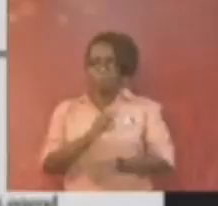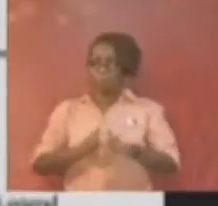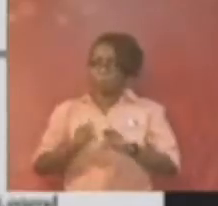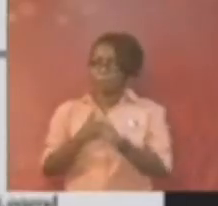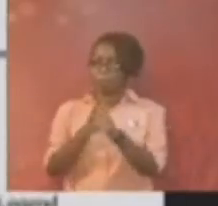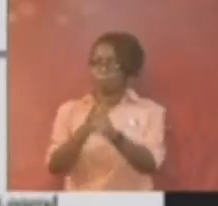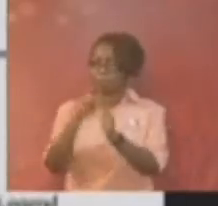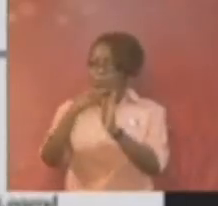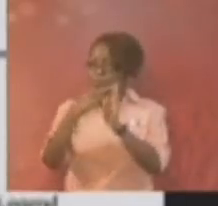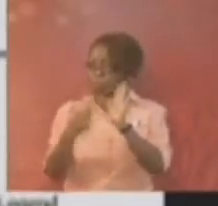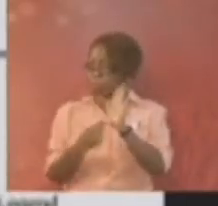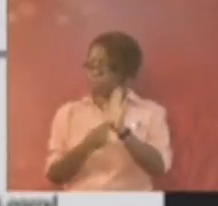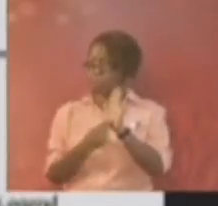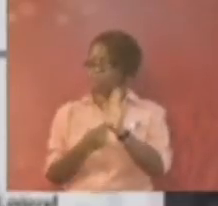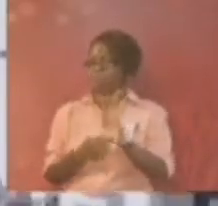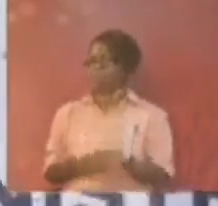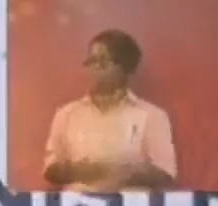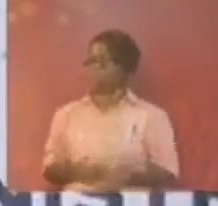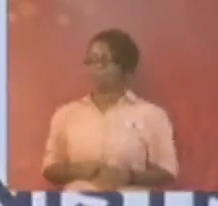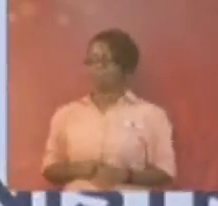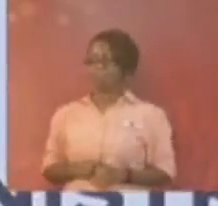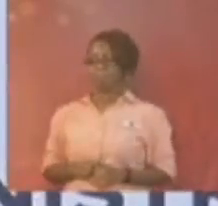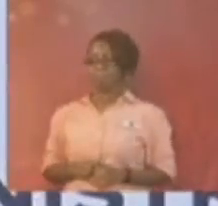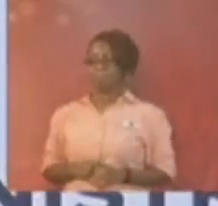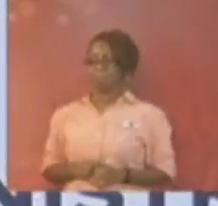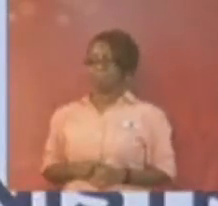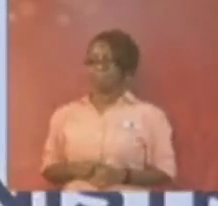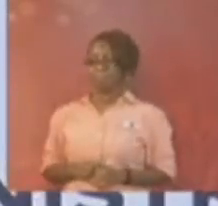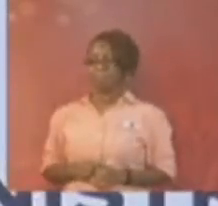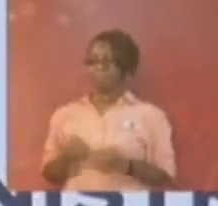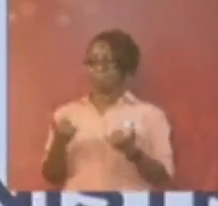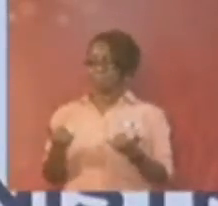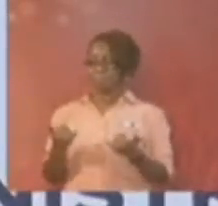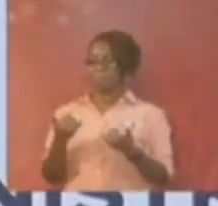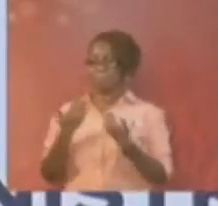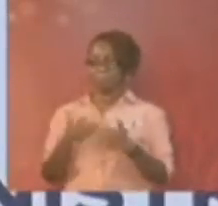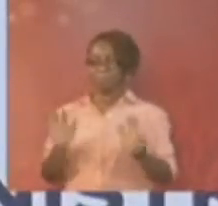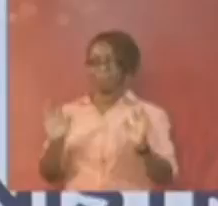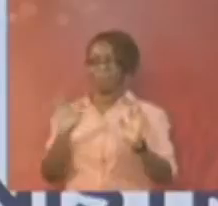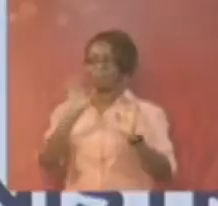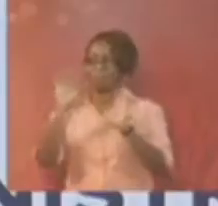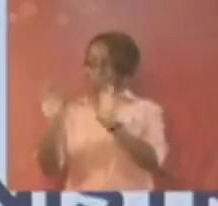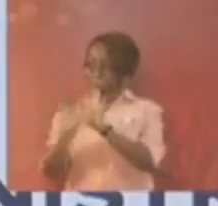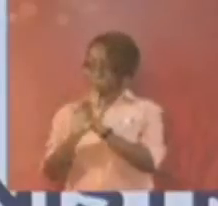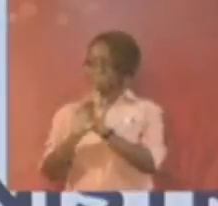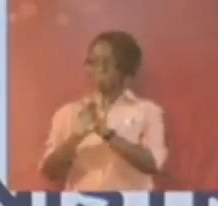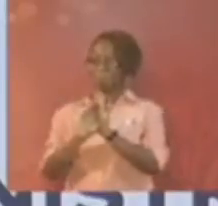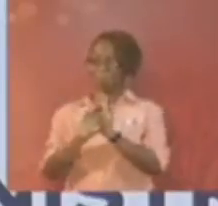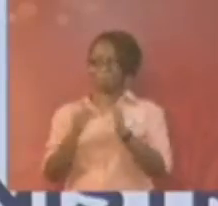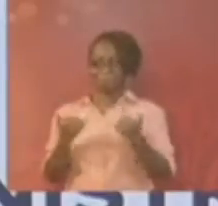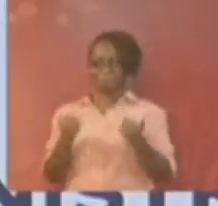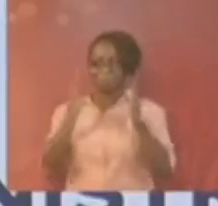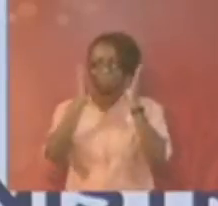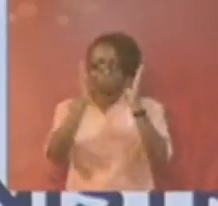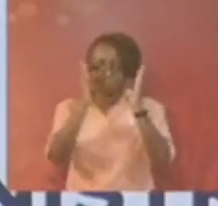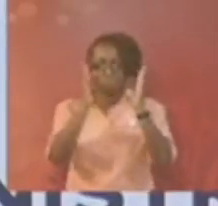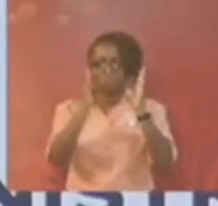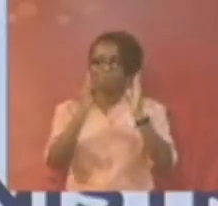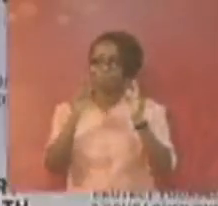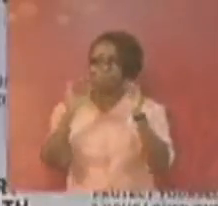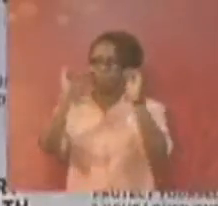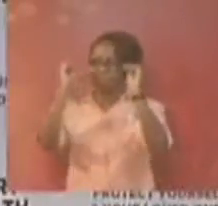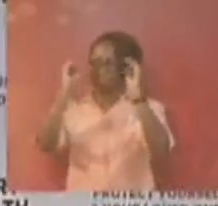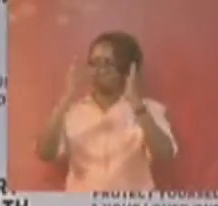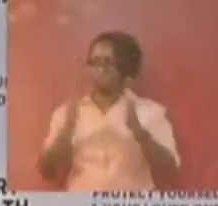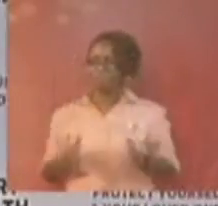outcomes. Moving on, we've finished with the slides, and I will now turn you back over to Mr. Alexander. Thank you,